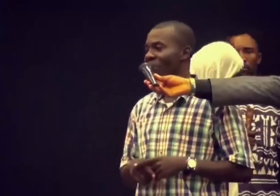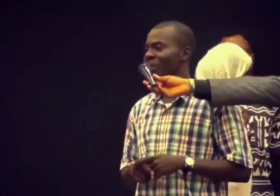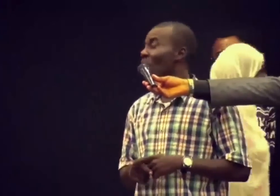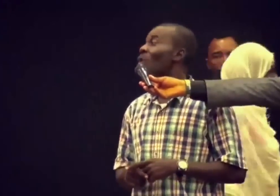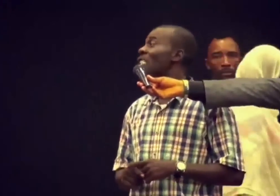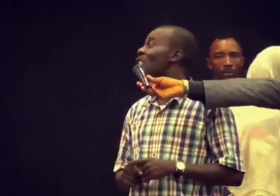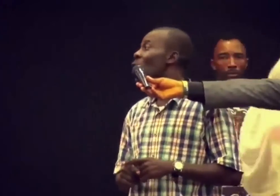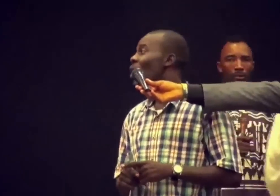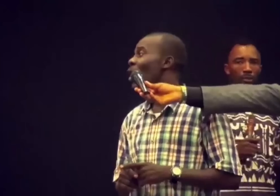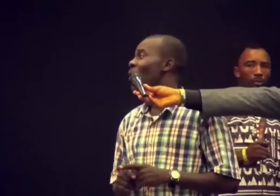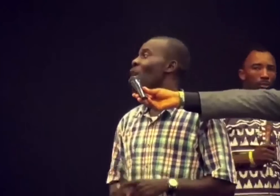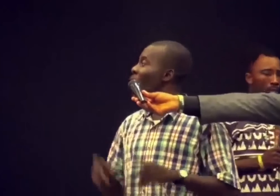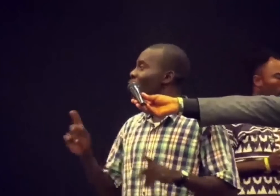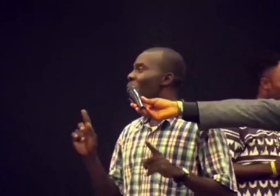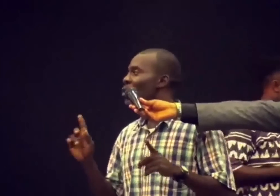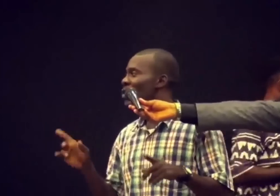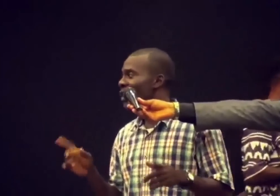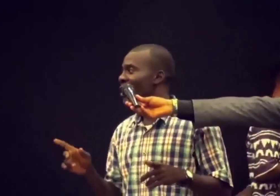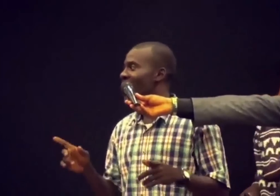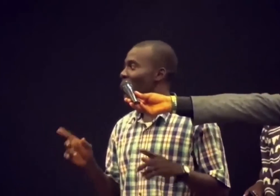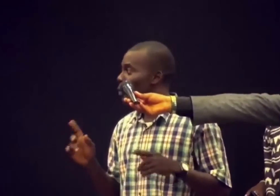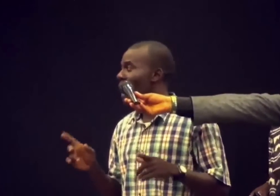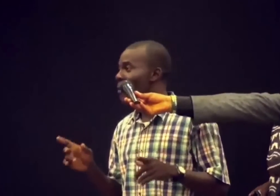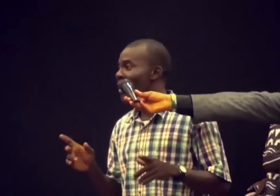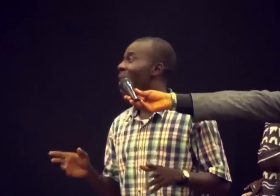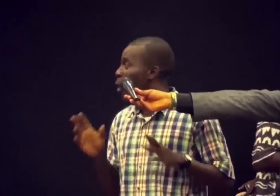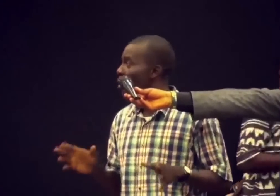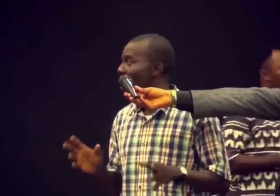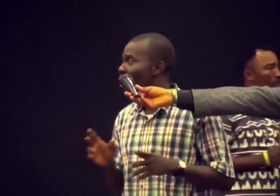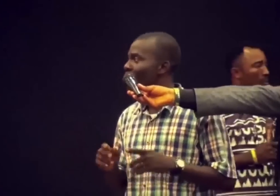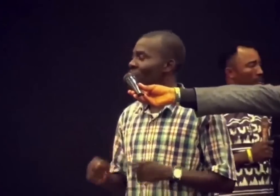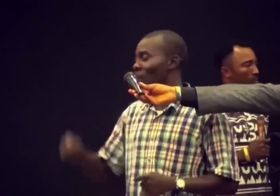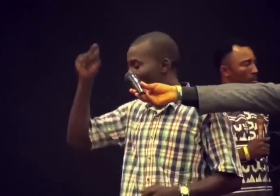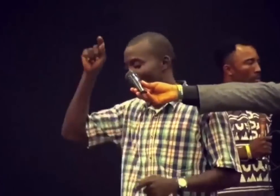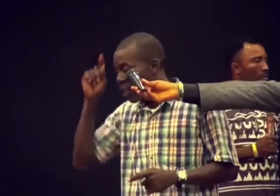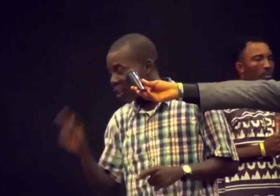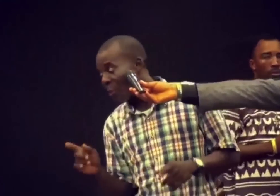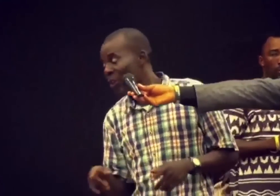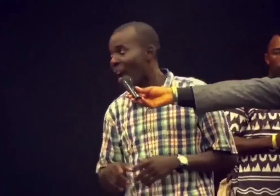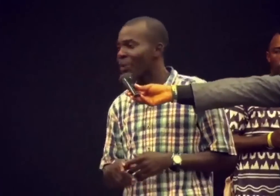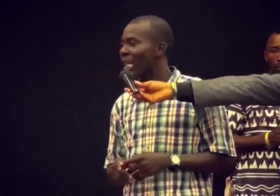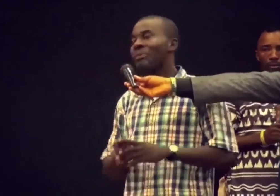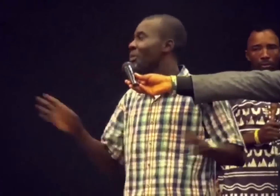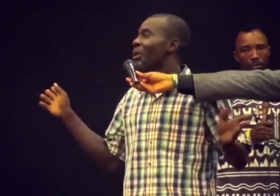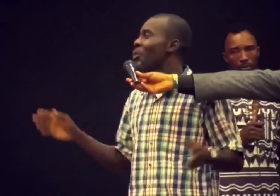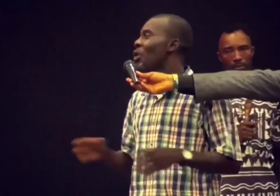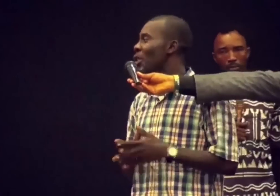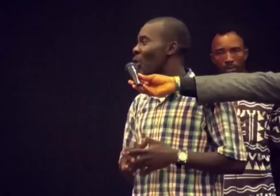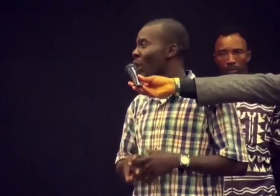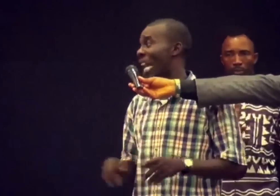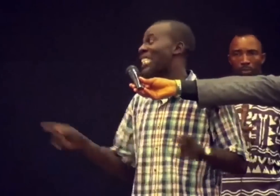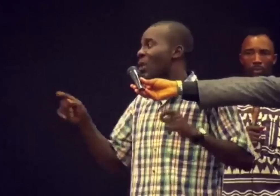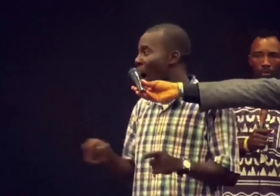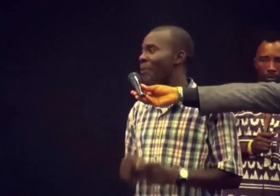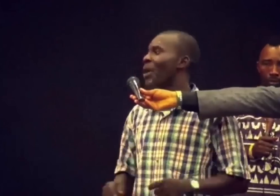program ko kin si owo lowo mi o le ku bi 2-3 days ki program bere owo ma wa lowo mi to ba ti di ojo program yen mi o ni rowo